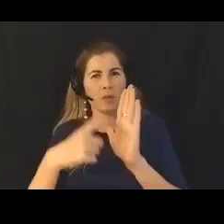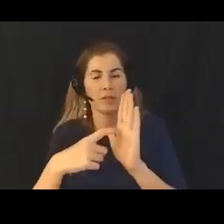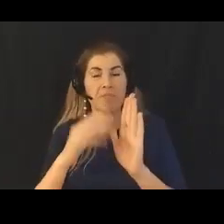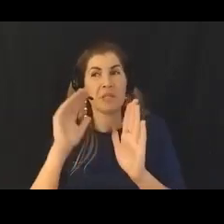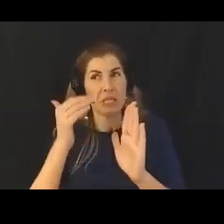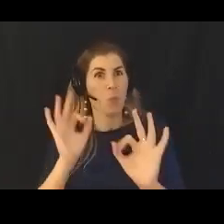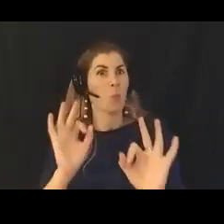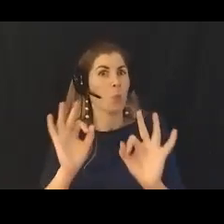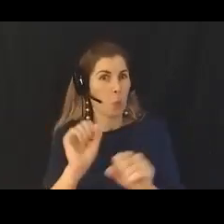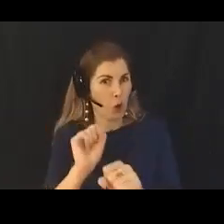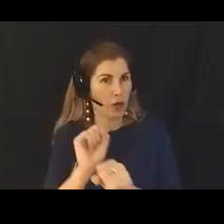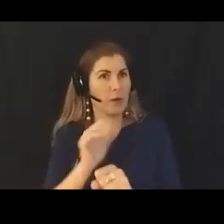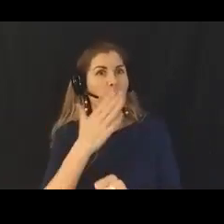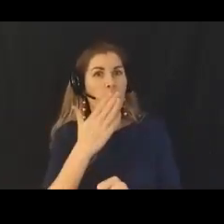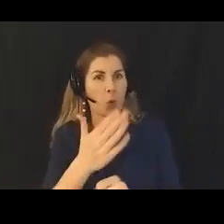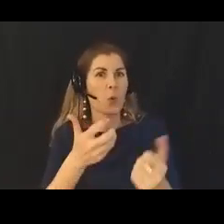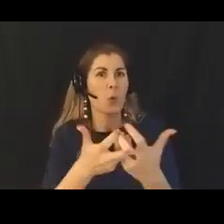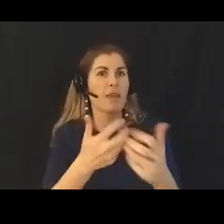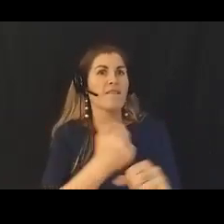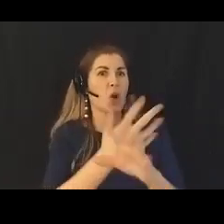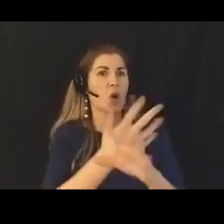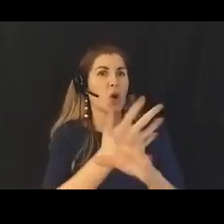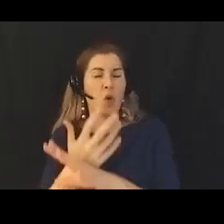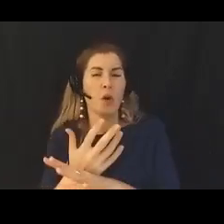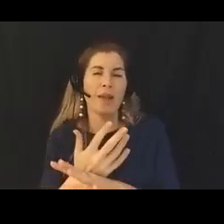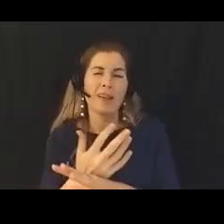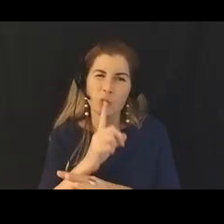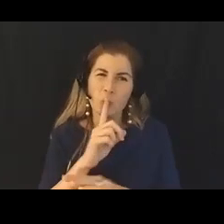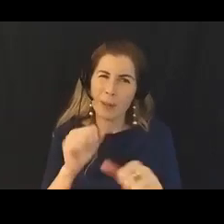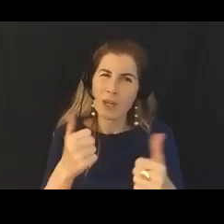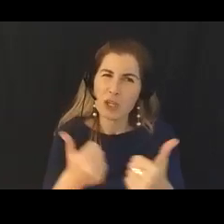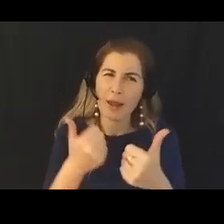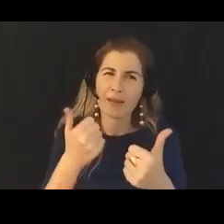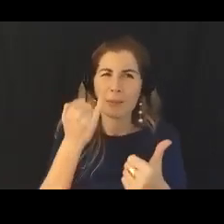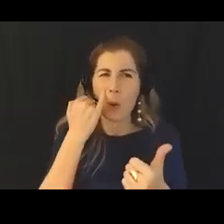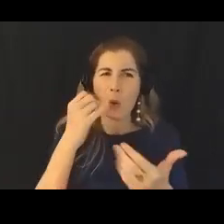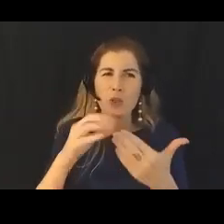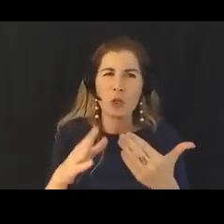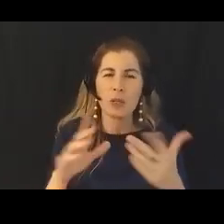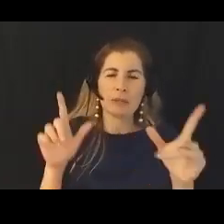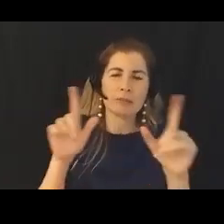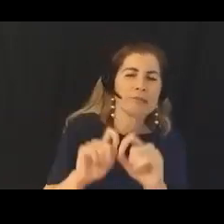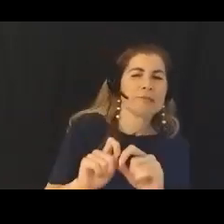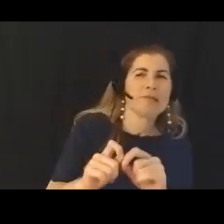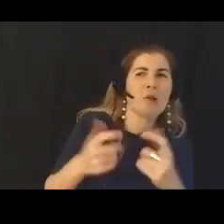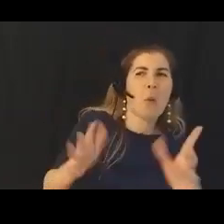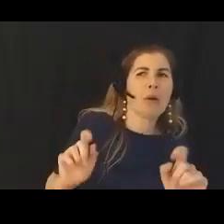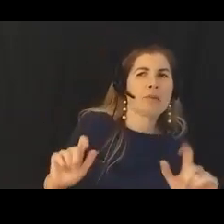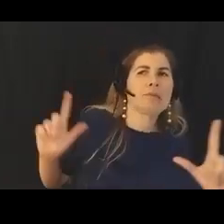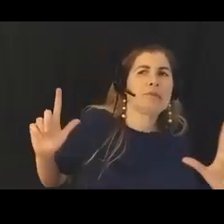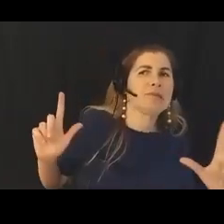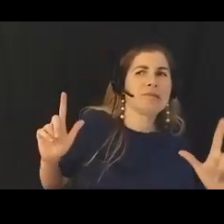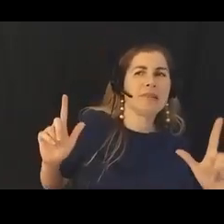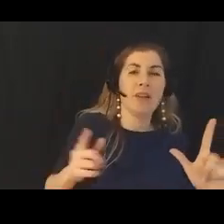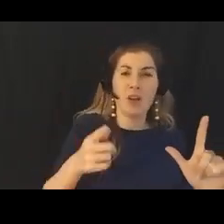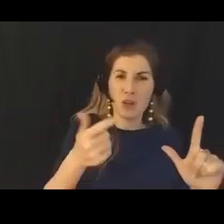virtually, because it can be very challenging, especially when you have students who are not turning on their screens and you are trying to do interactive